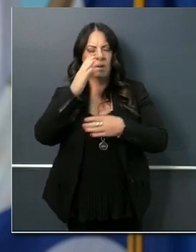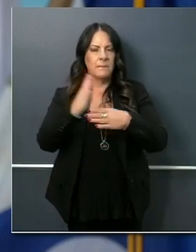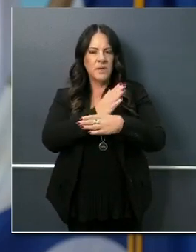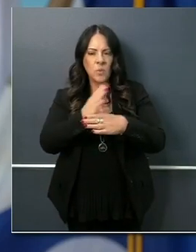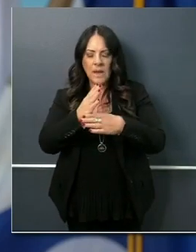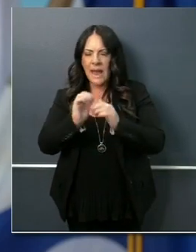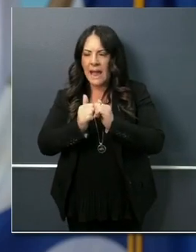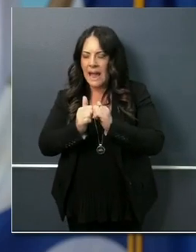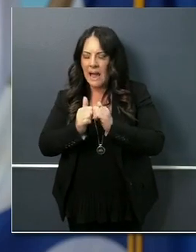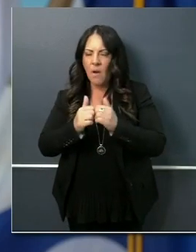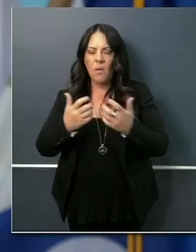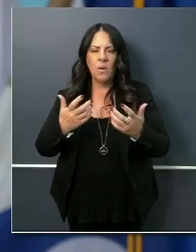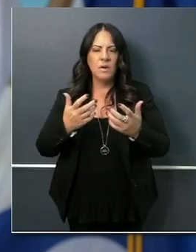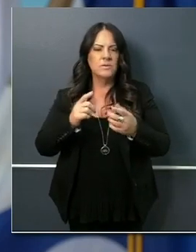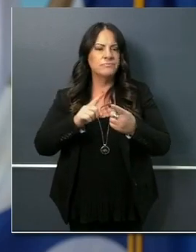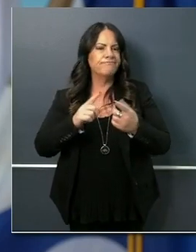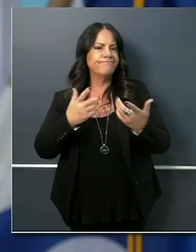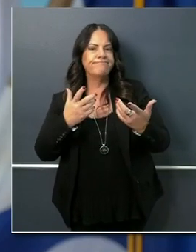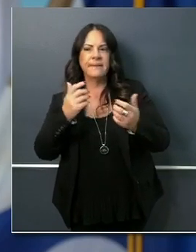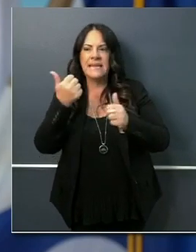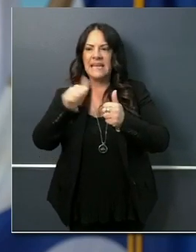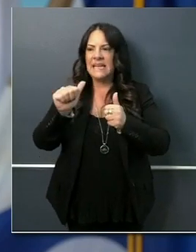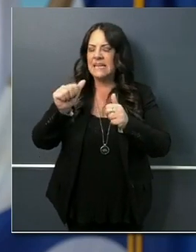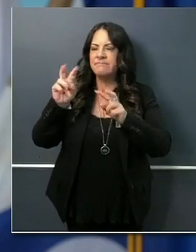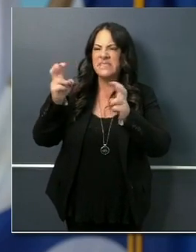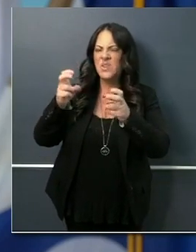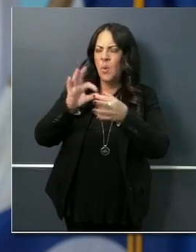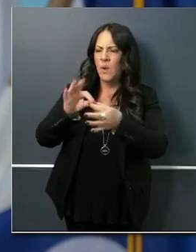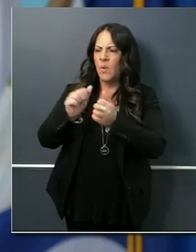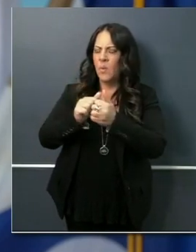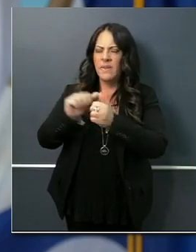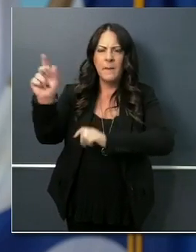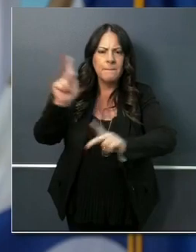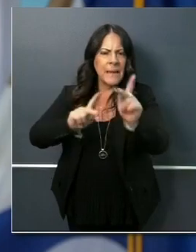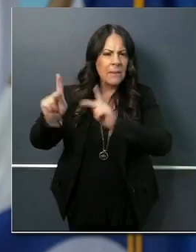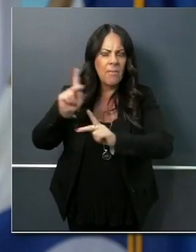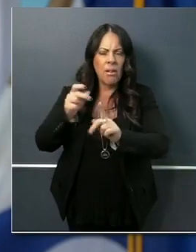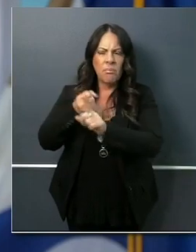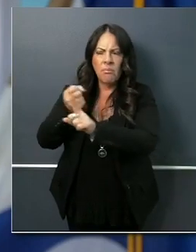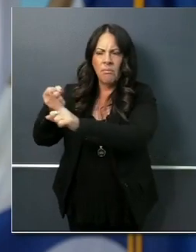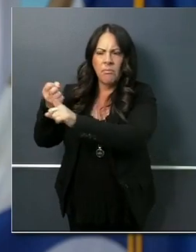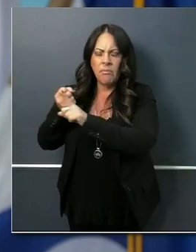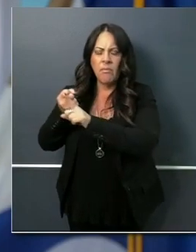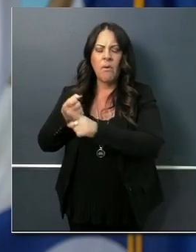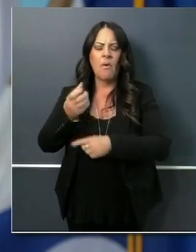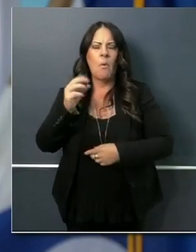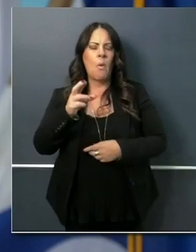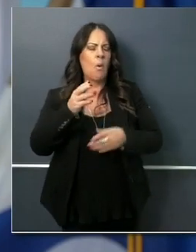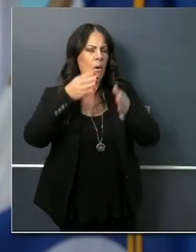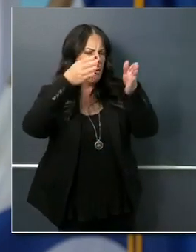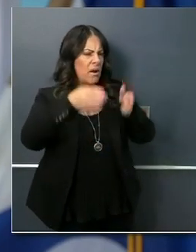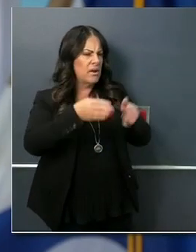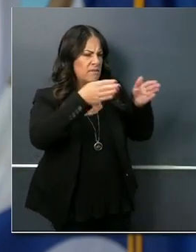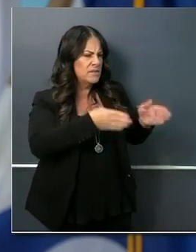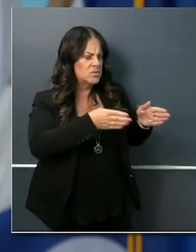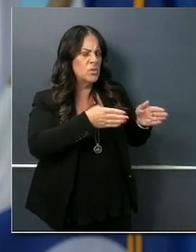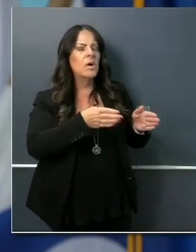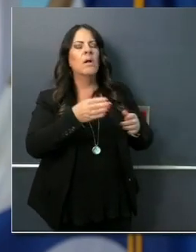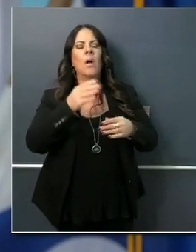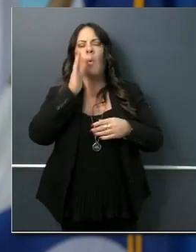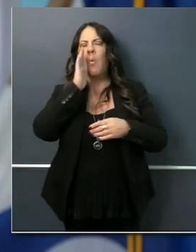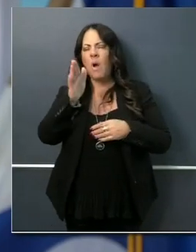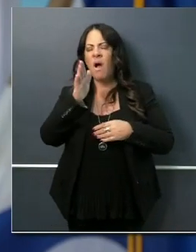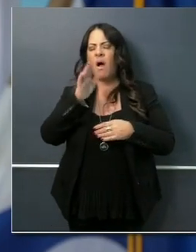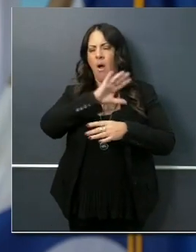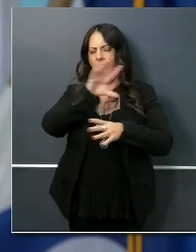between approaching issues on the population basis versus on an individual basis. We're going to lay that out, as